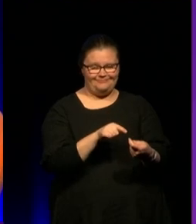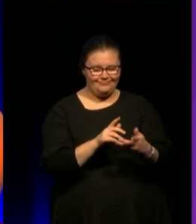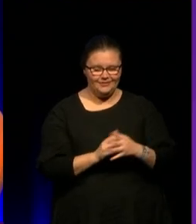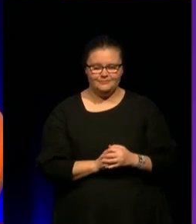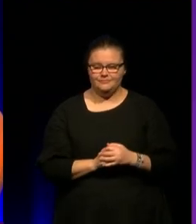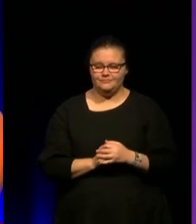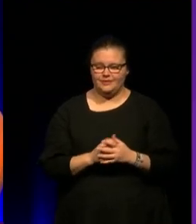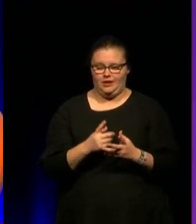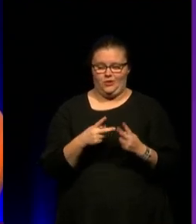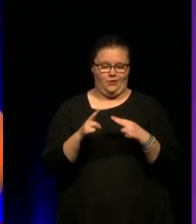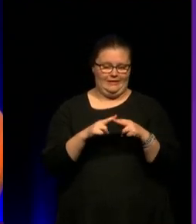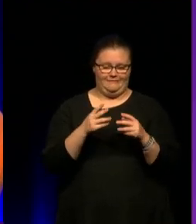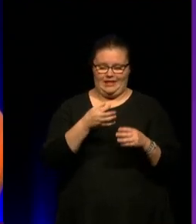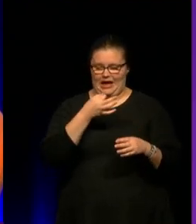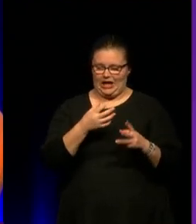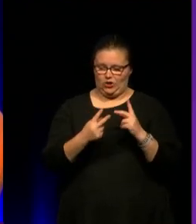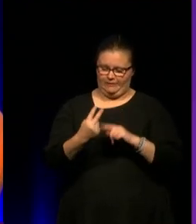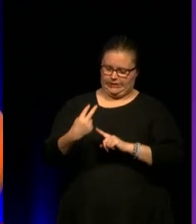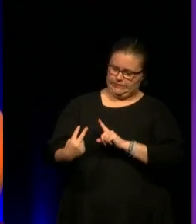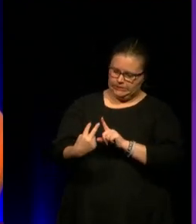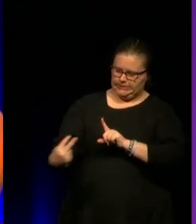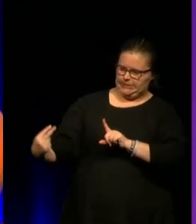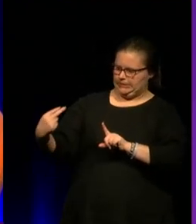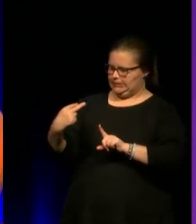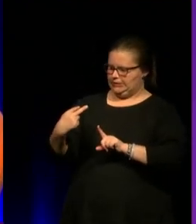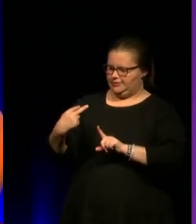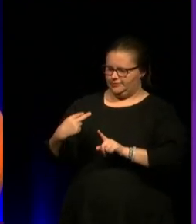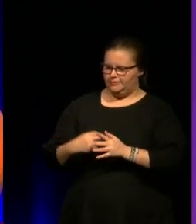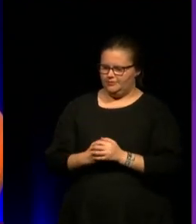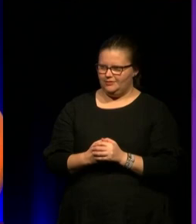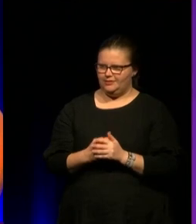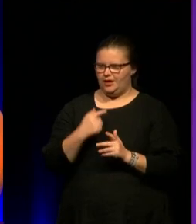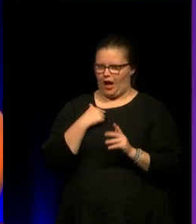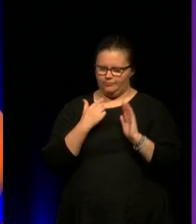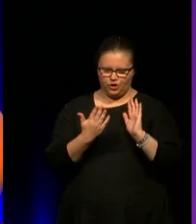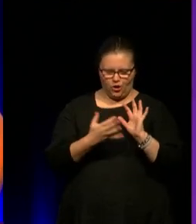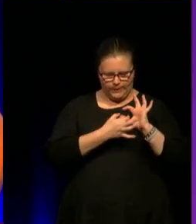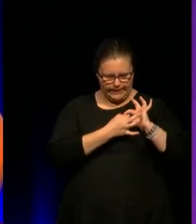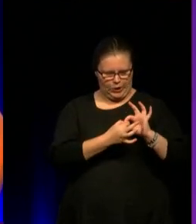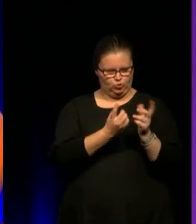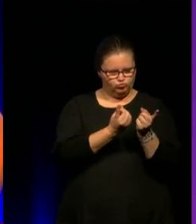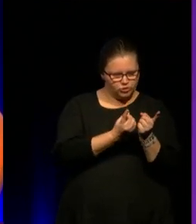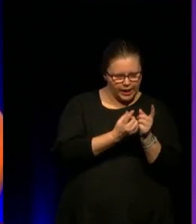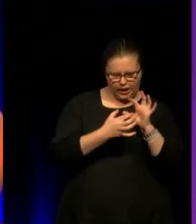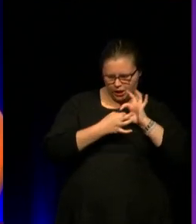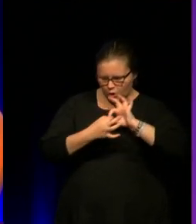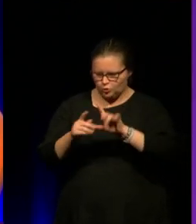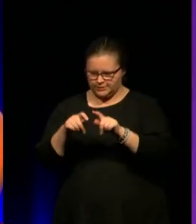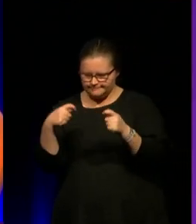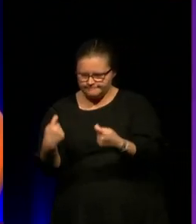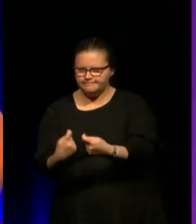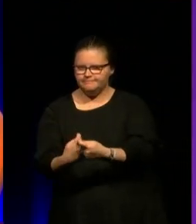were to kind of ask about my leadership style, I'm close to the product and I'm close to the team